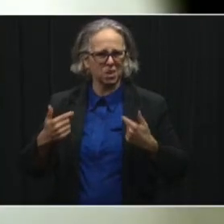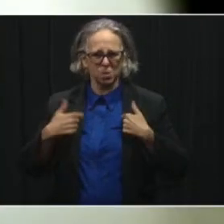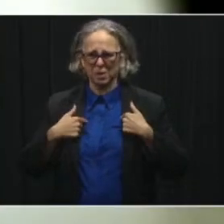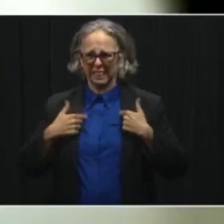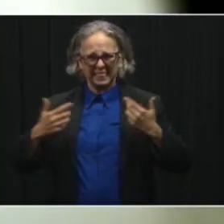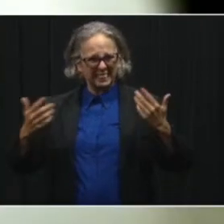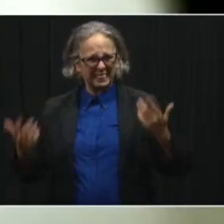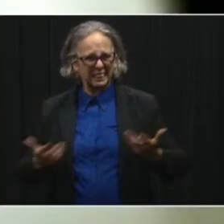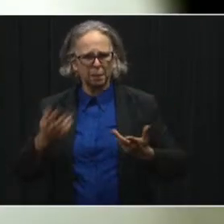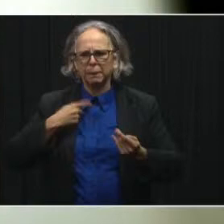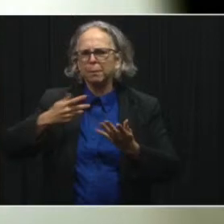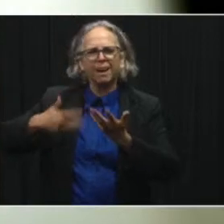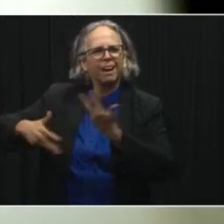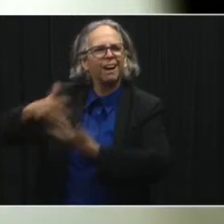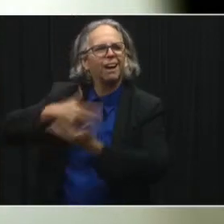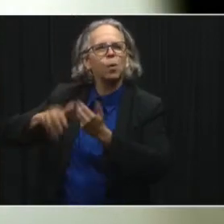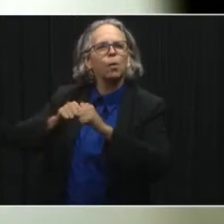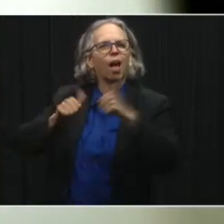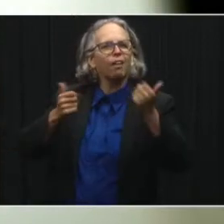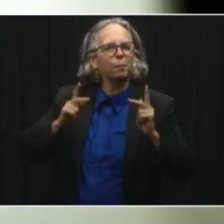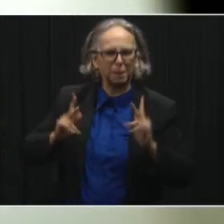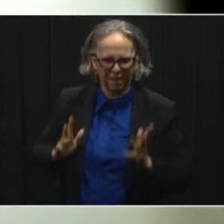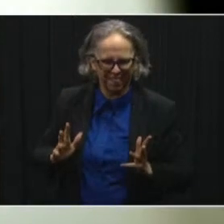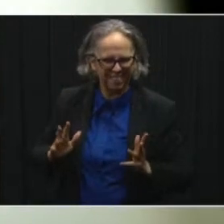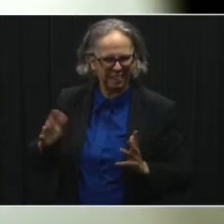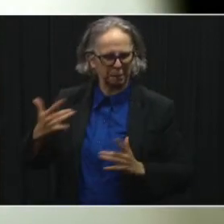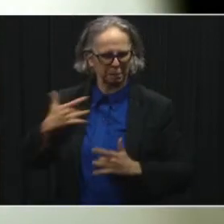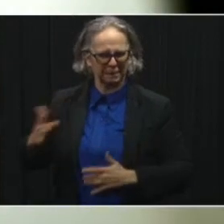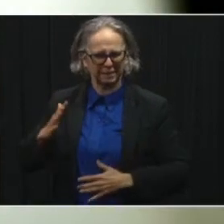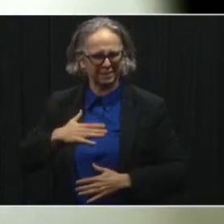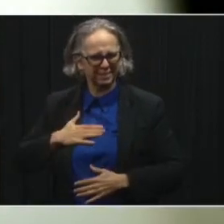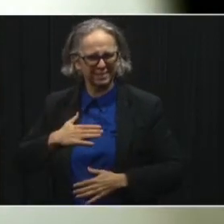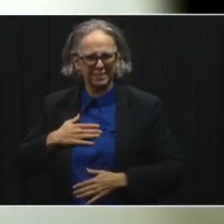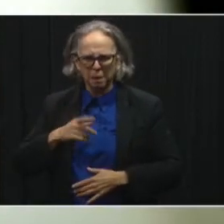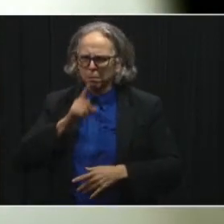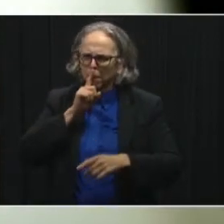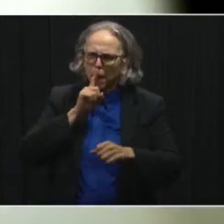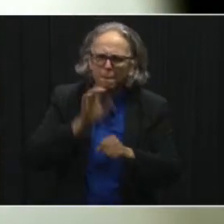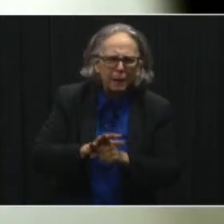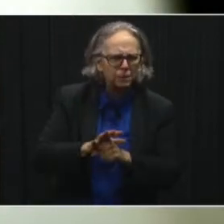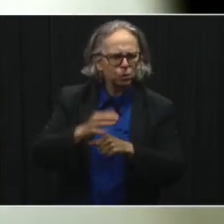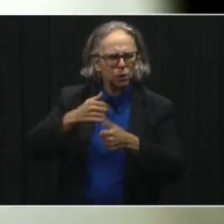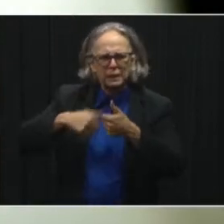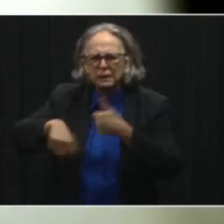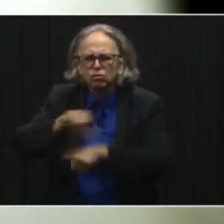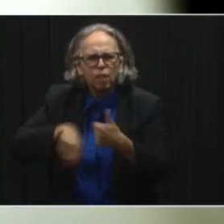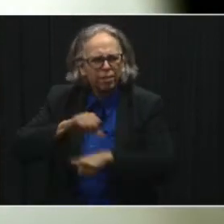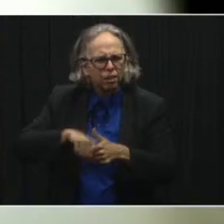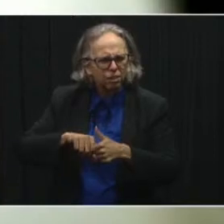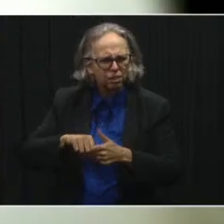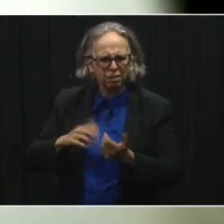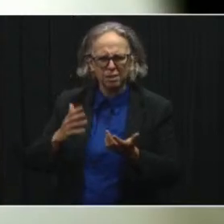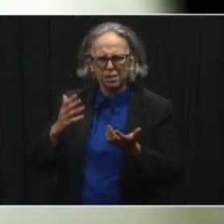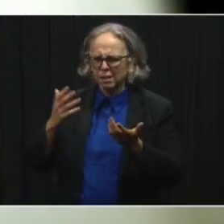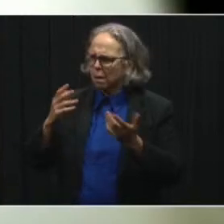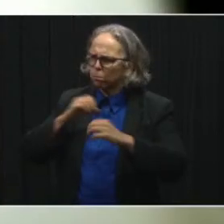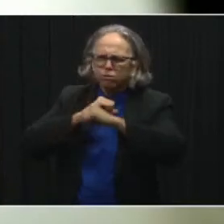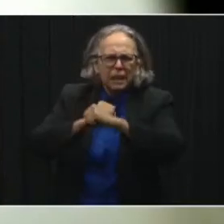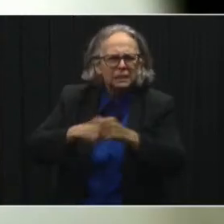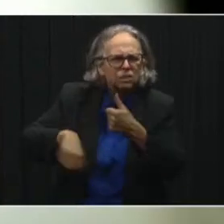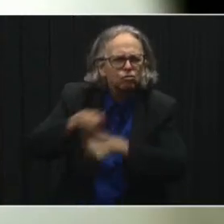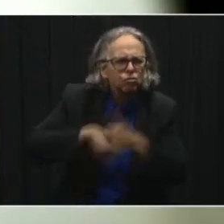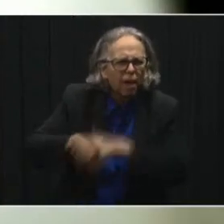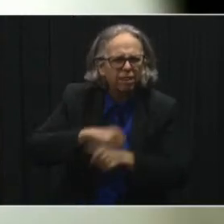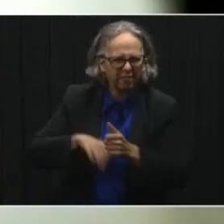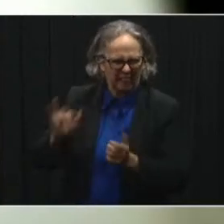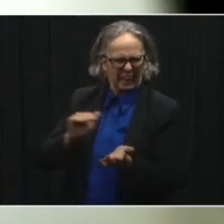have a commitment to each other. And for it to get to a point that we have to ask for